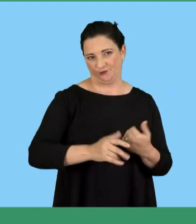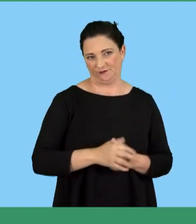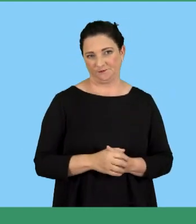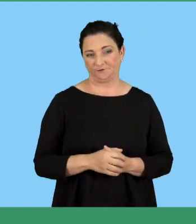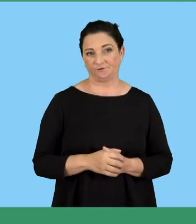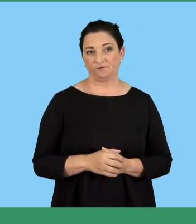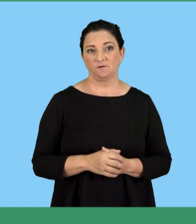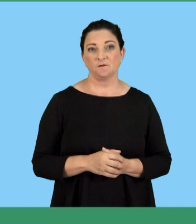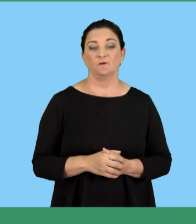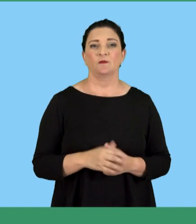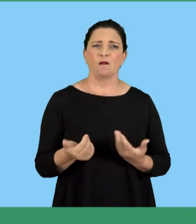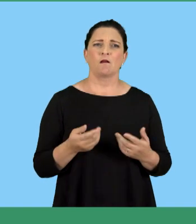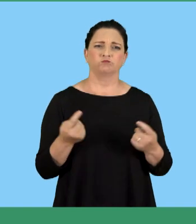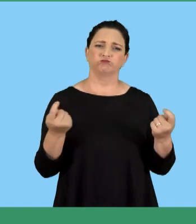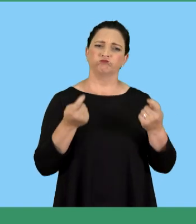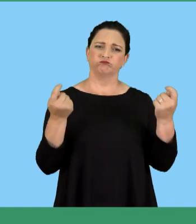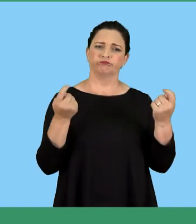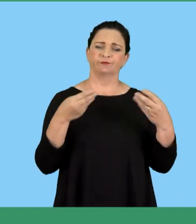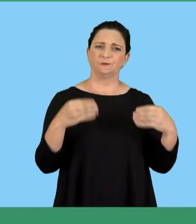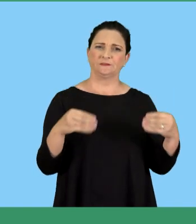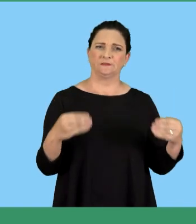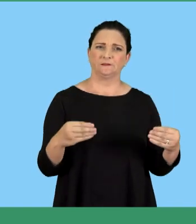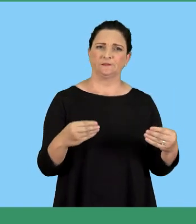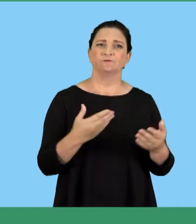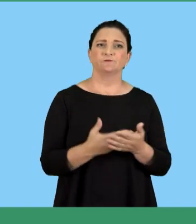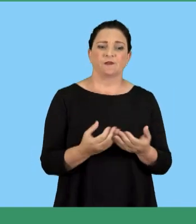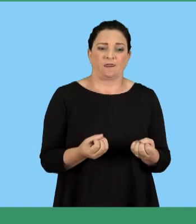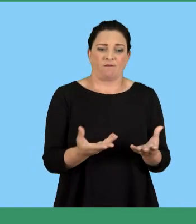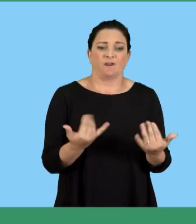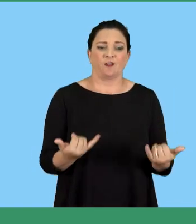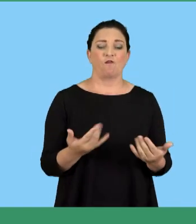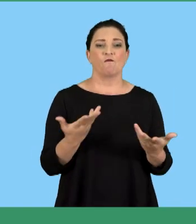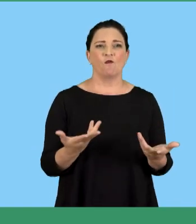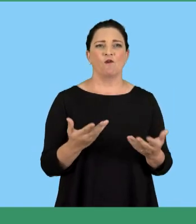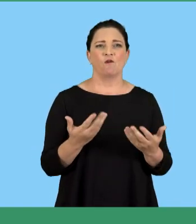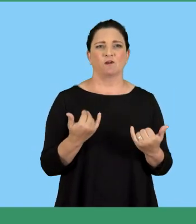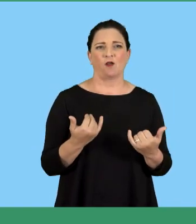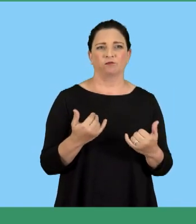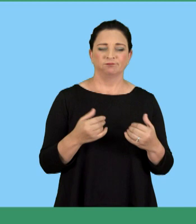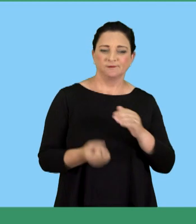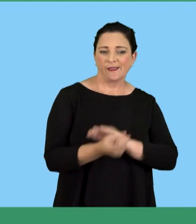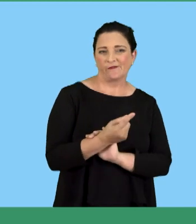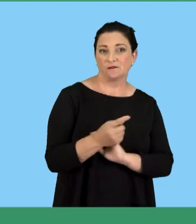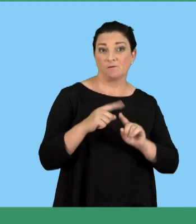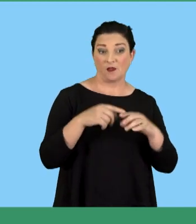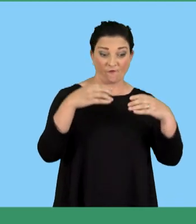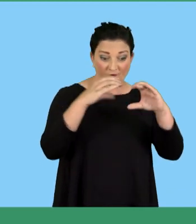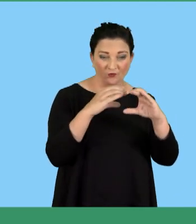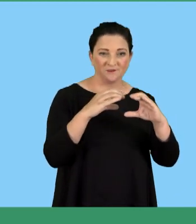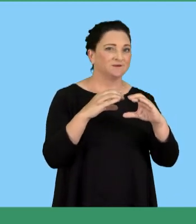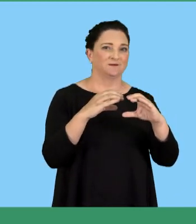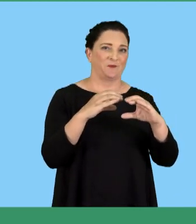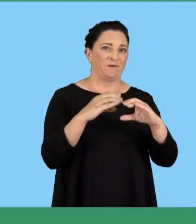Gallant's Events is a popular business which caters for different social events. But that is not the focus. This is